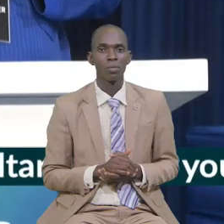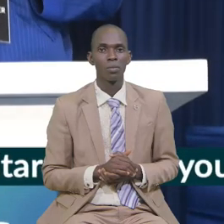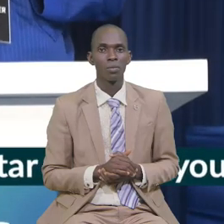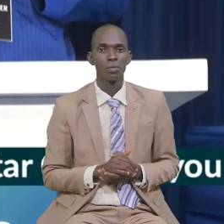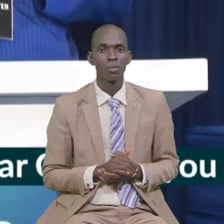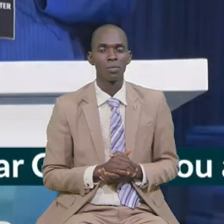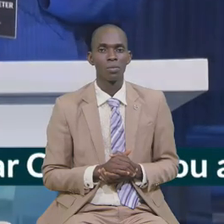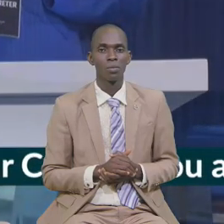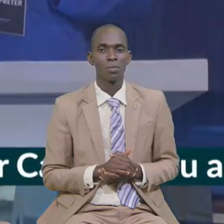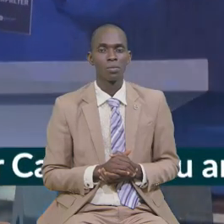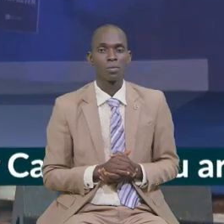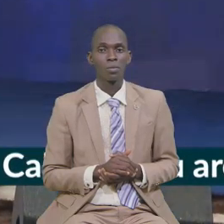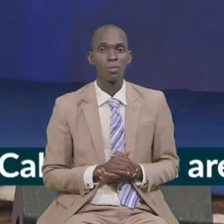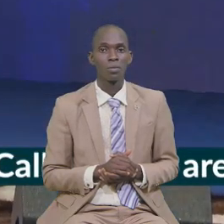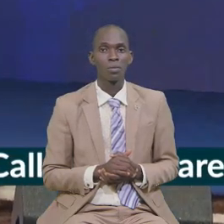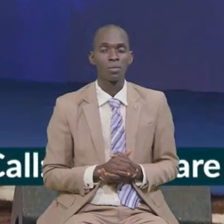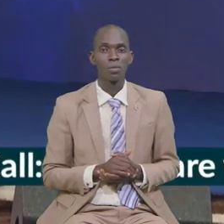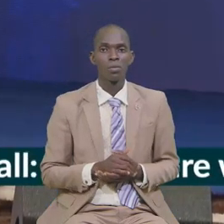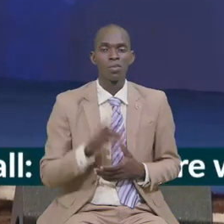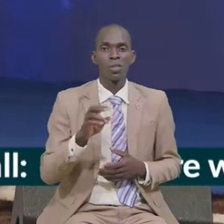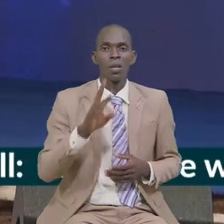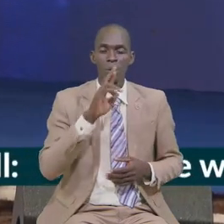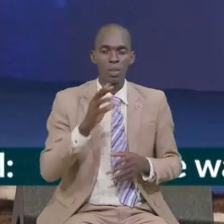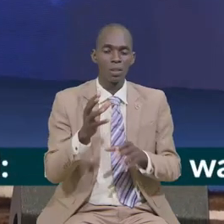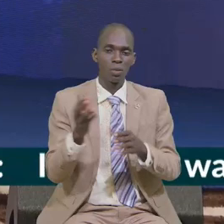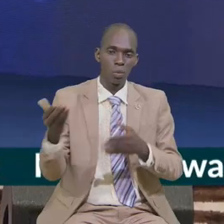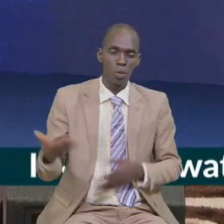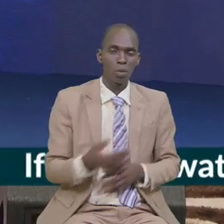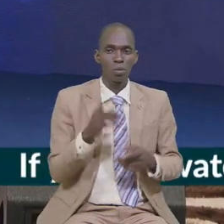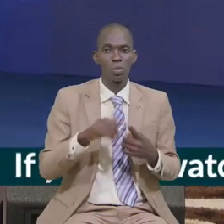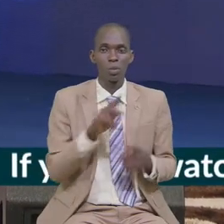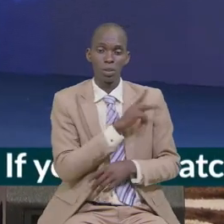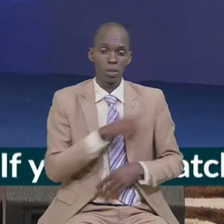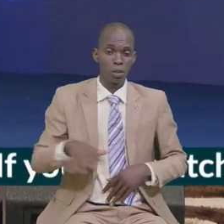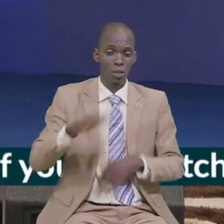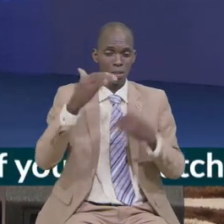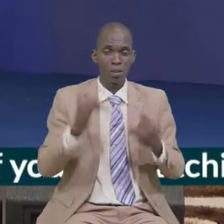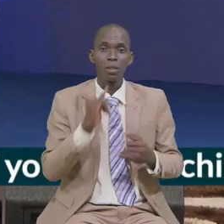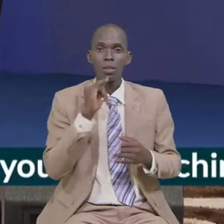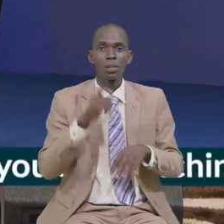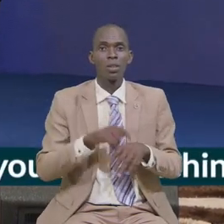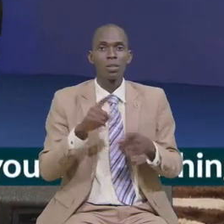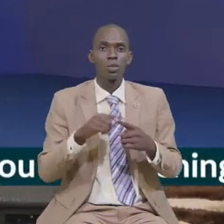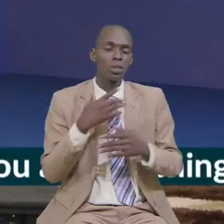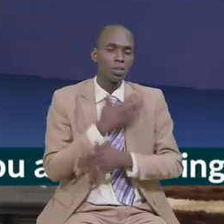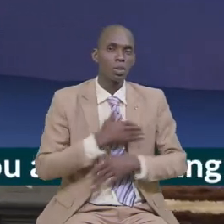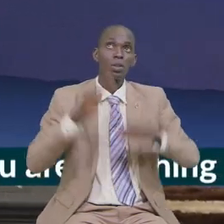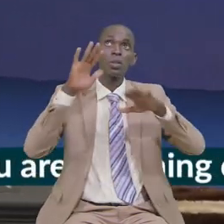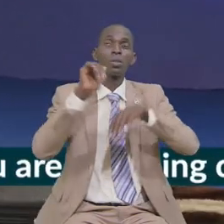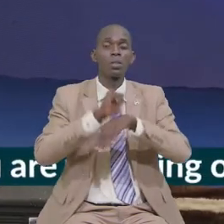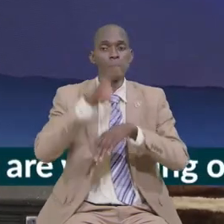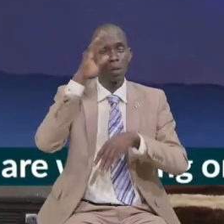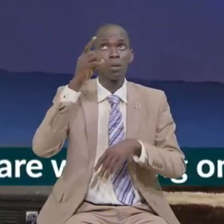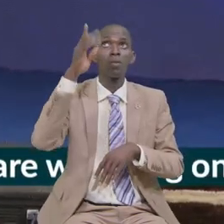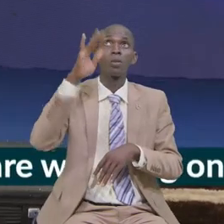You have been received into the kingdom. Now is the time for you to enjoy the miracle of the Lord. The man of God is coming up. Now